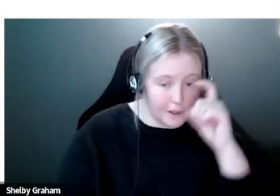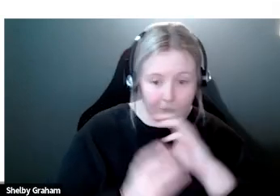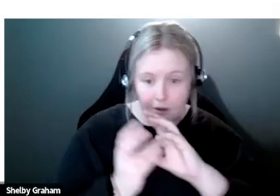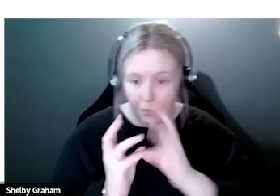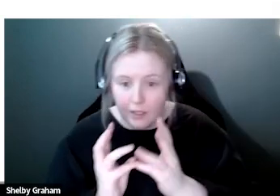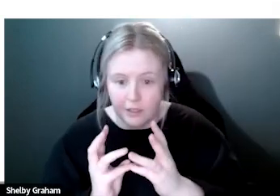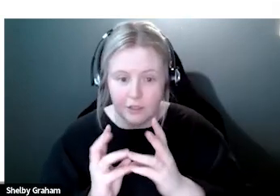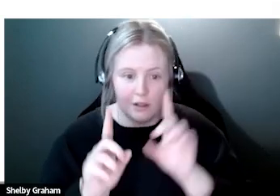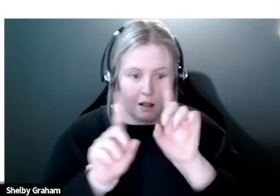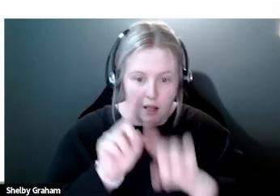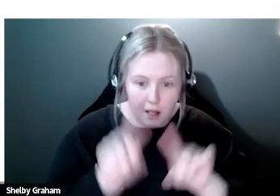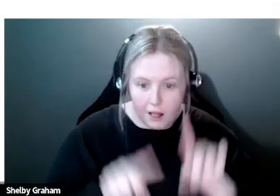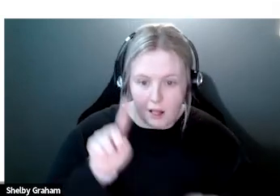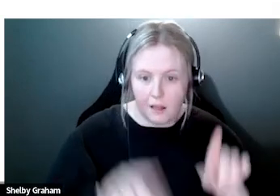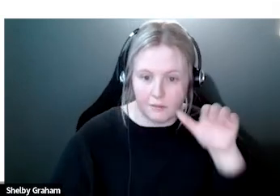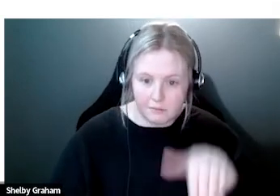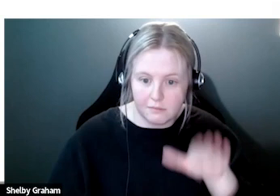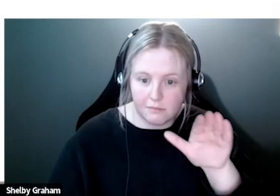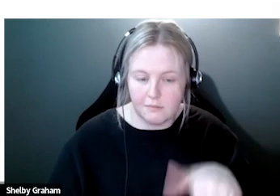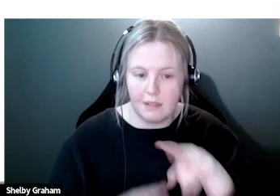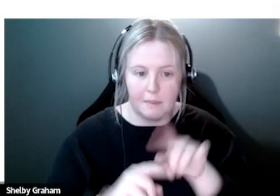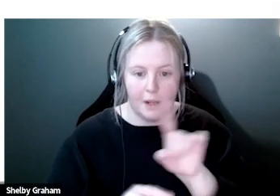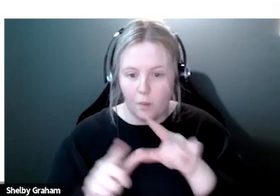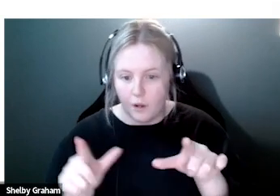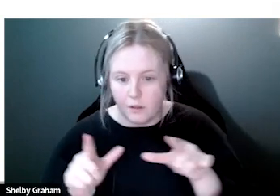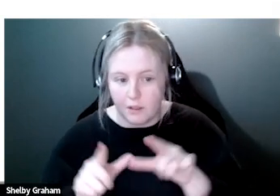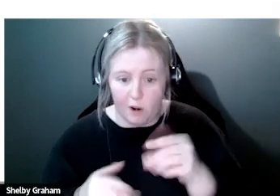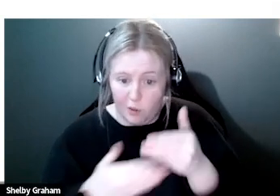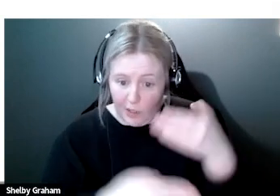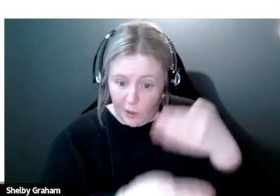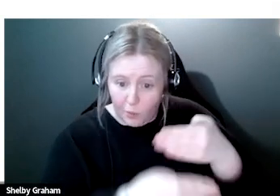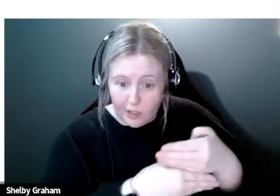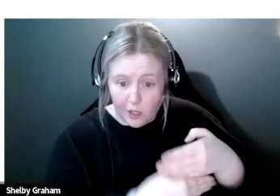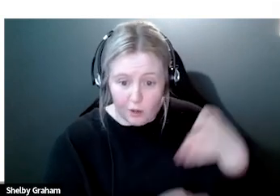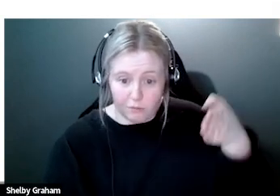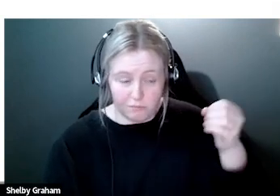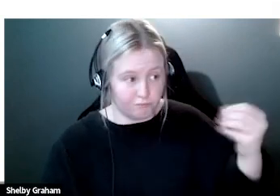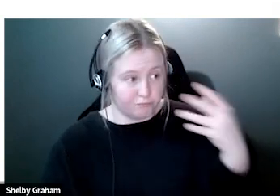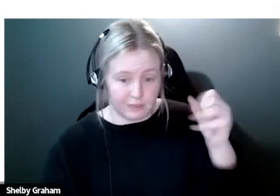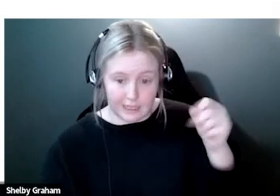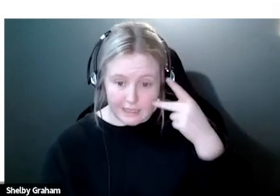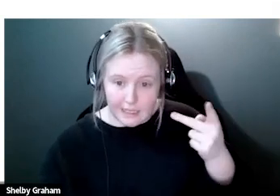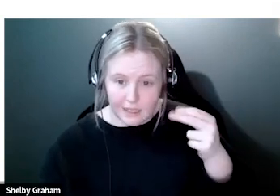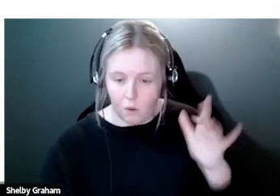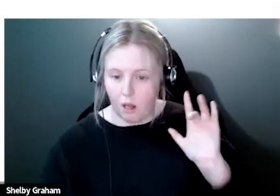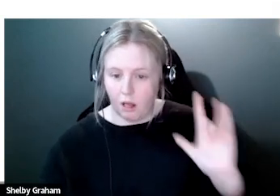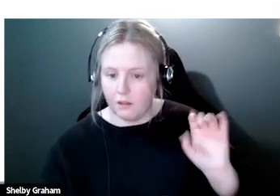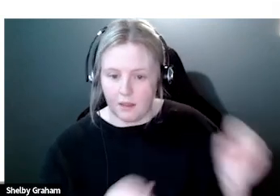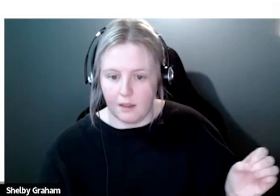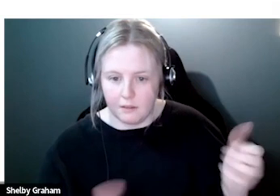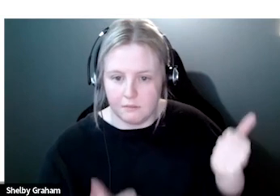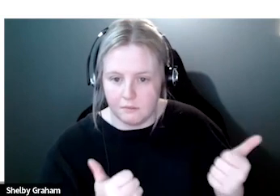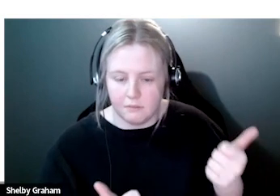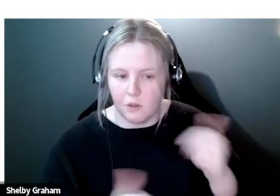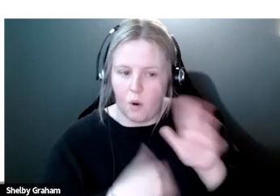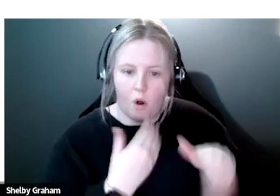of location of where we live. All of those things affect our window of tolerance and our productivity.